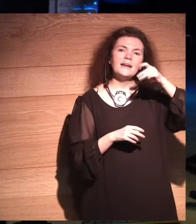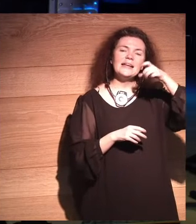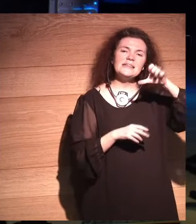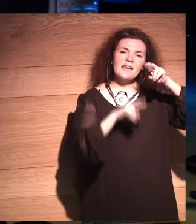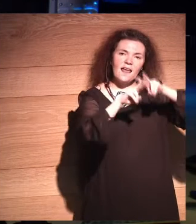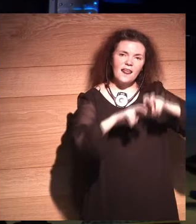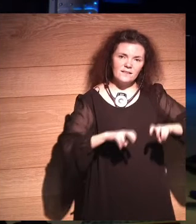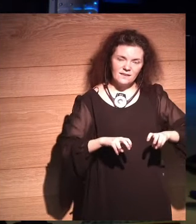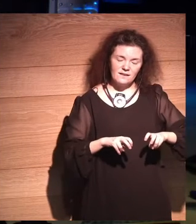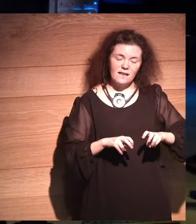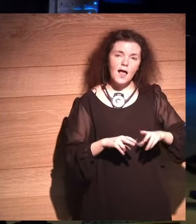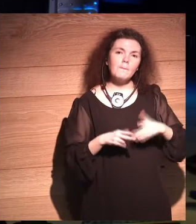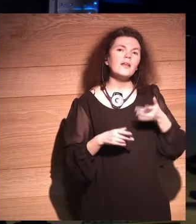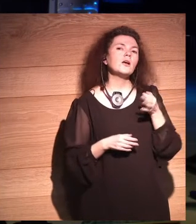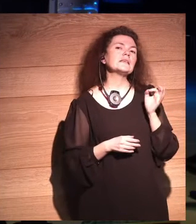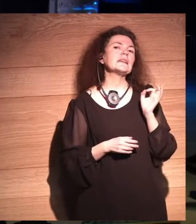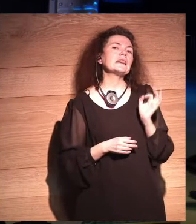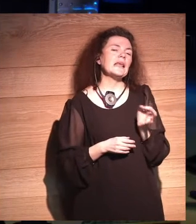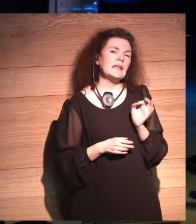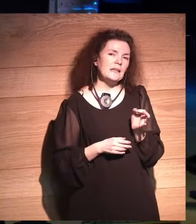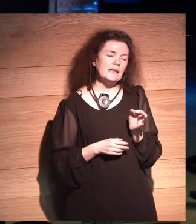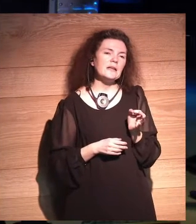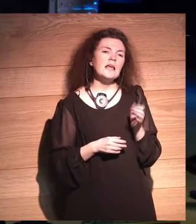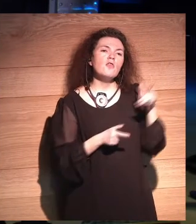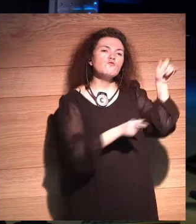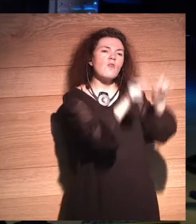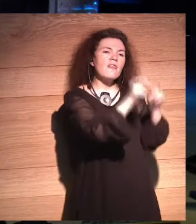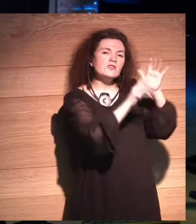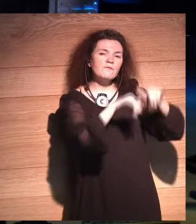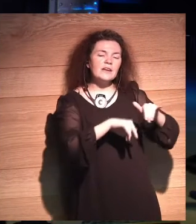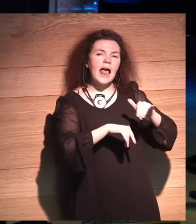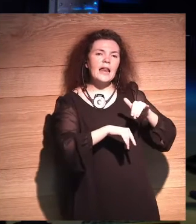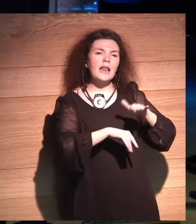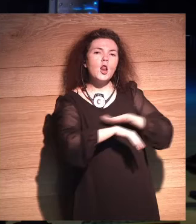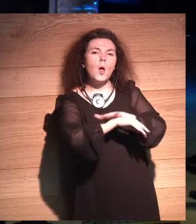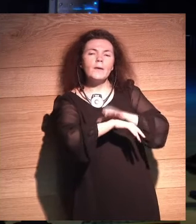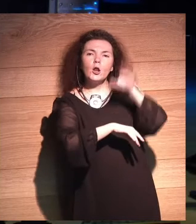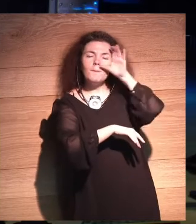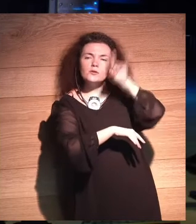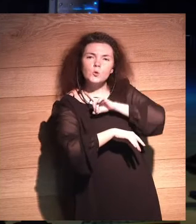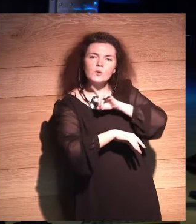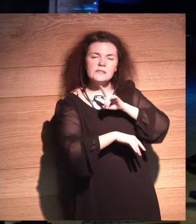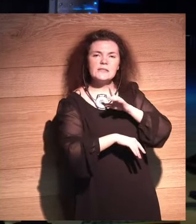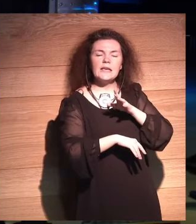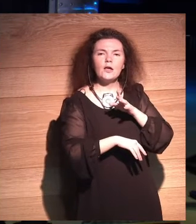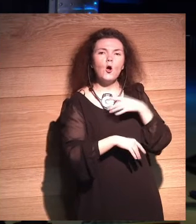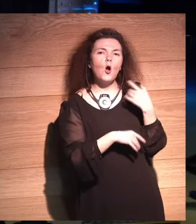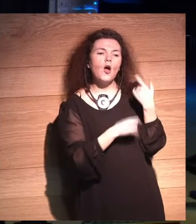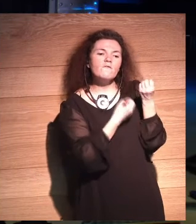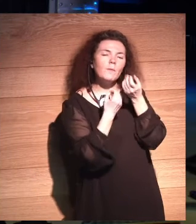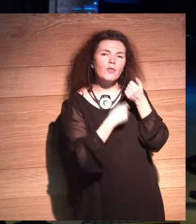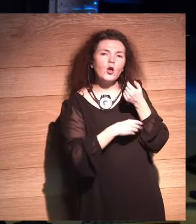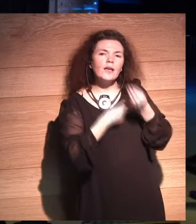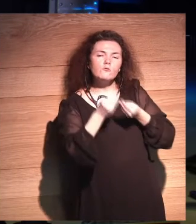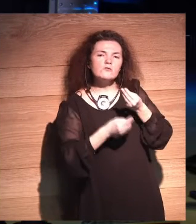with government, and they don't want government listening to them or necessarily using their information without their consent. We're going to